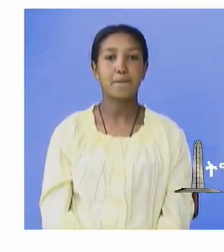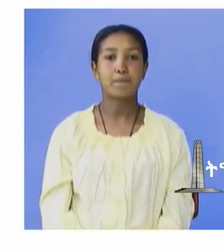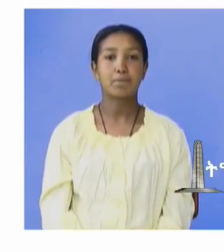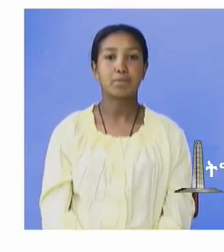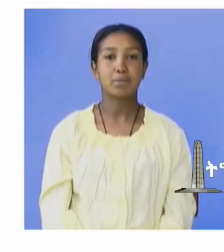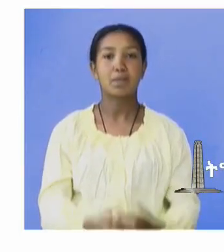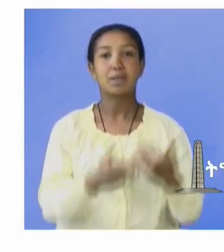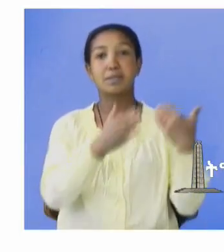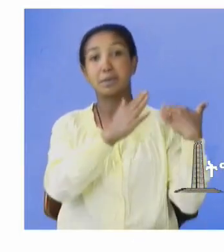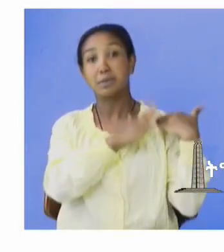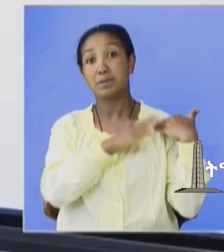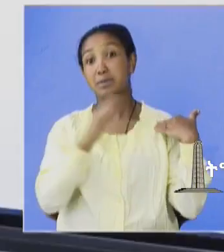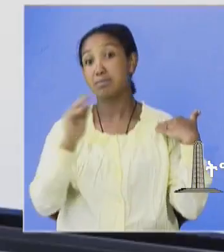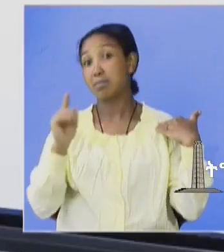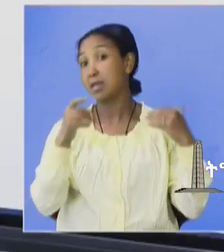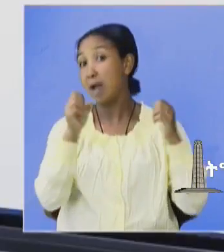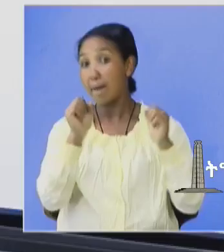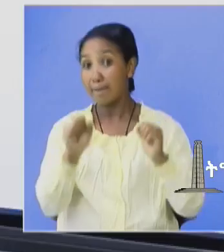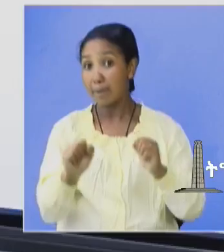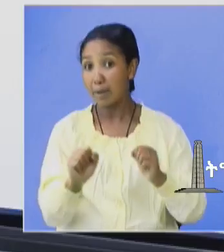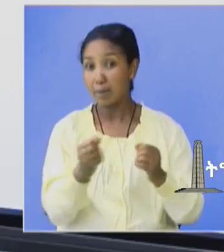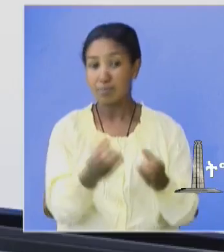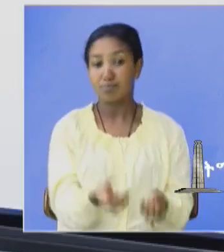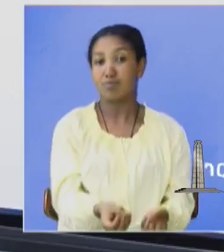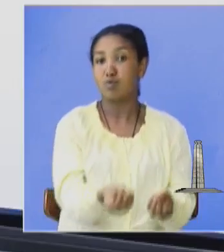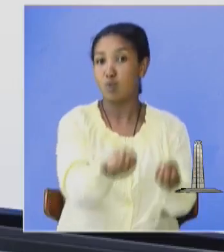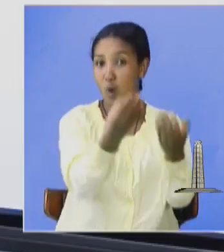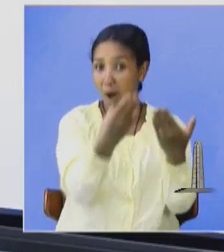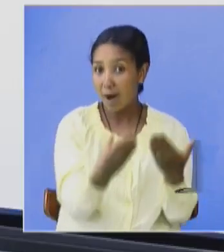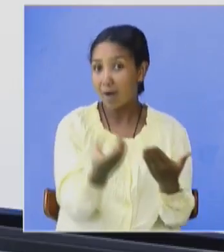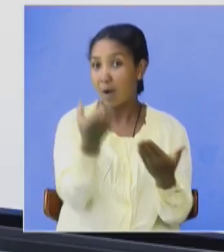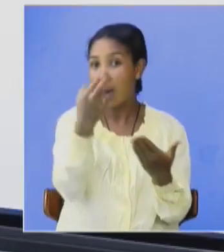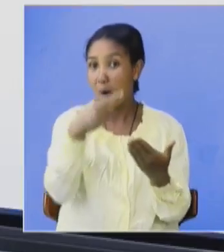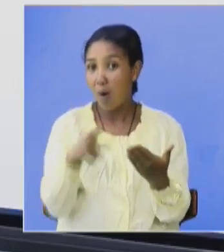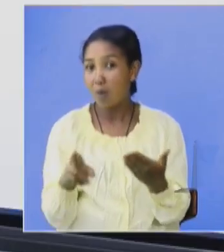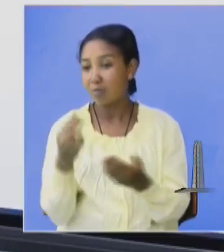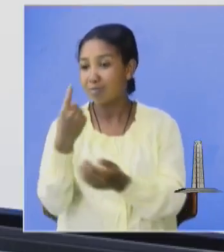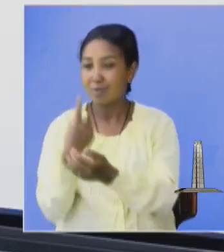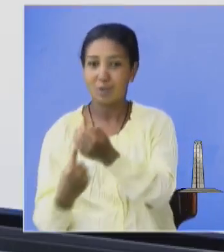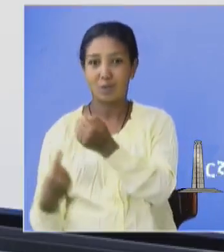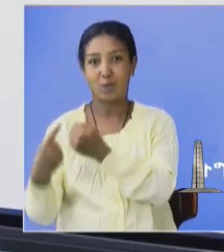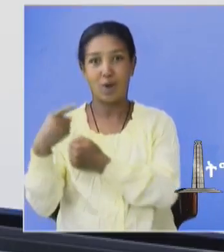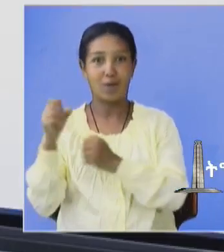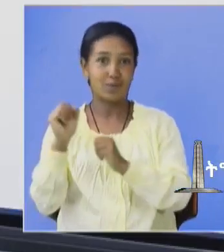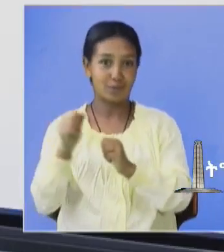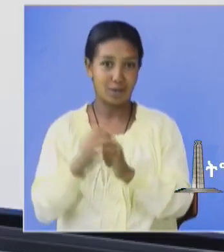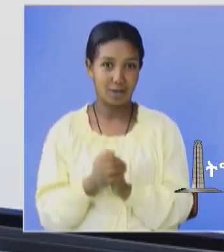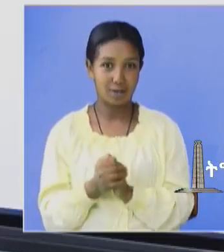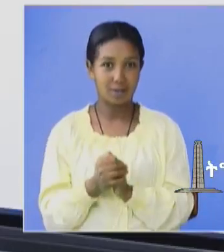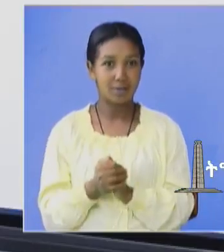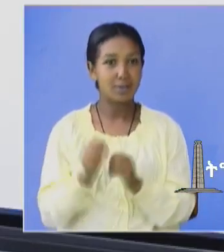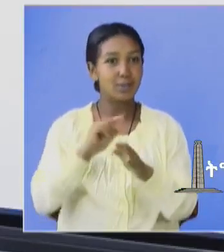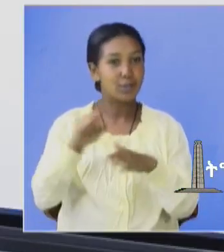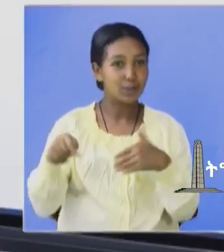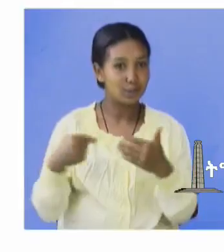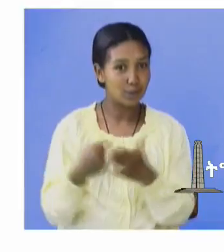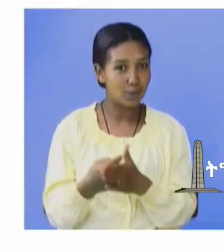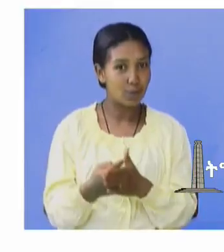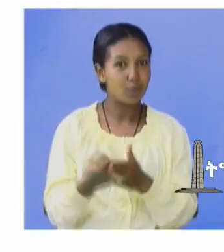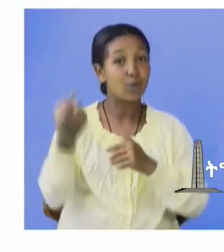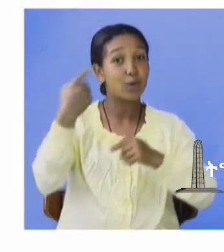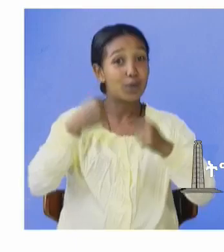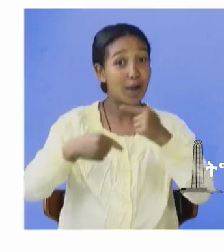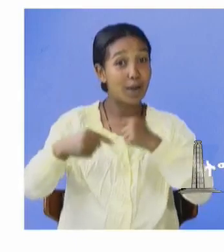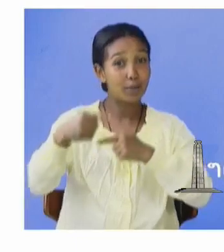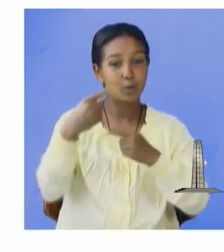it can be plural, and it could be also singular. So when we come